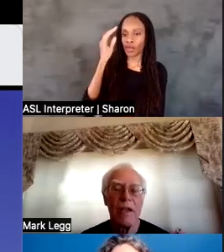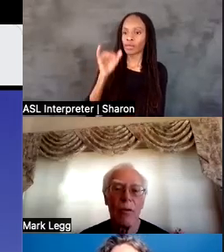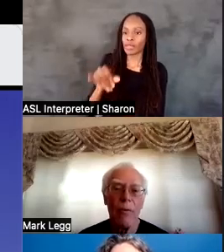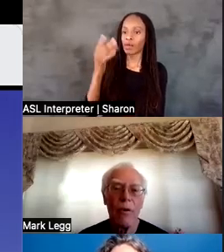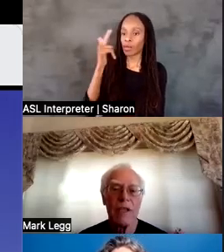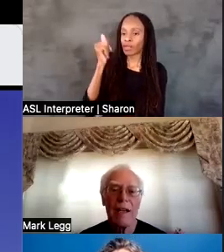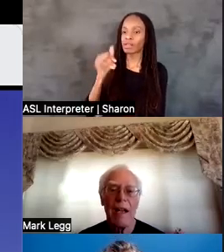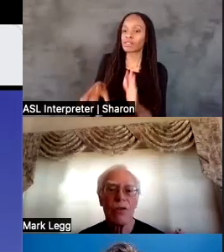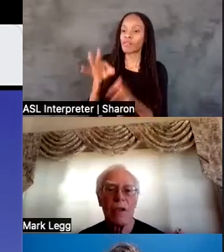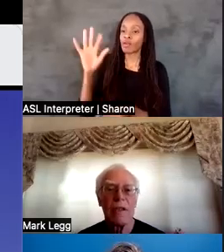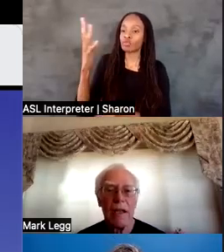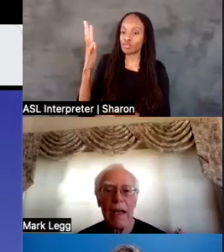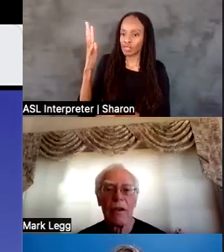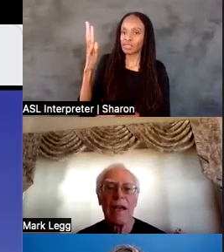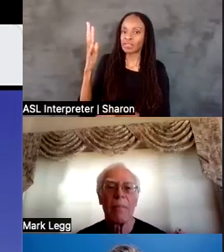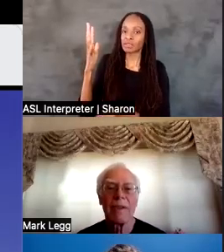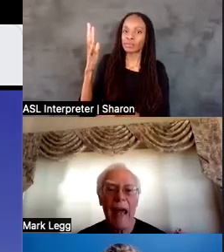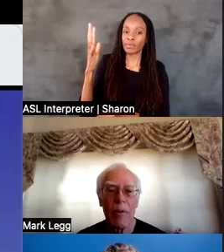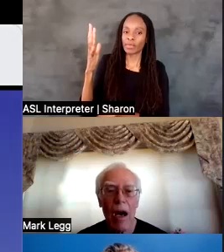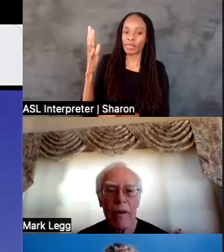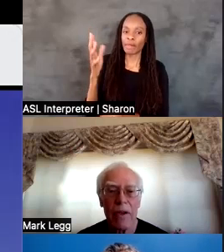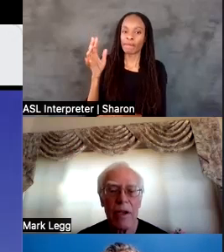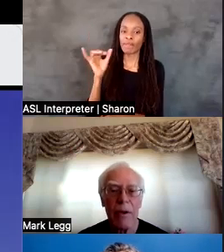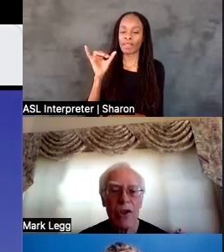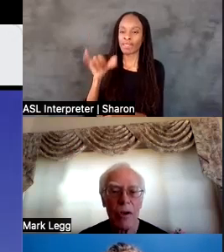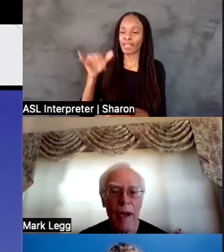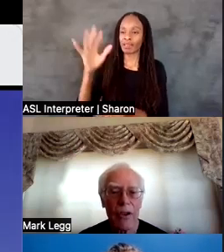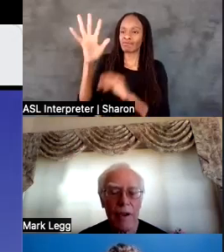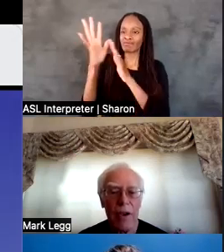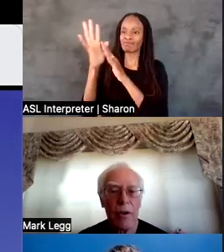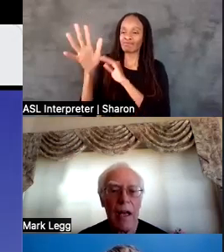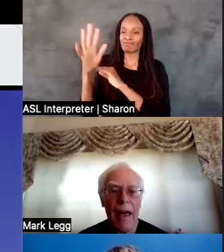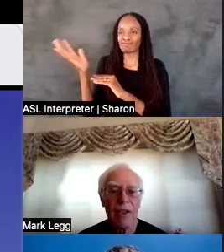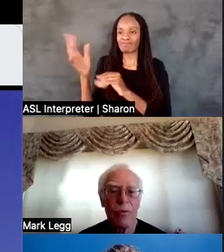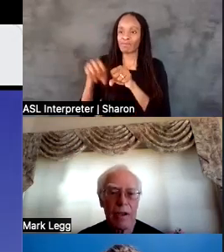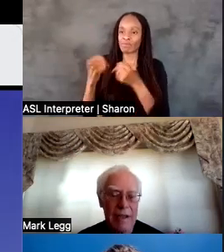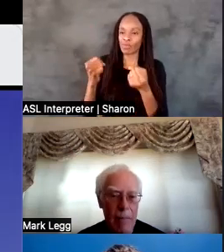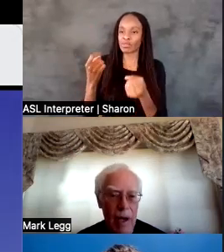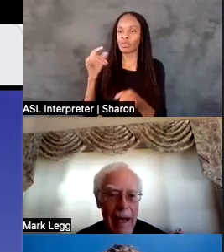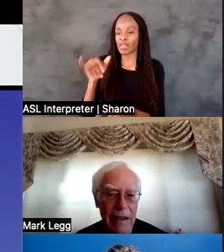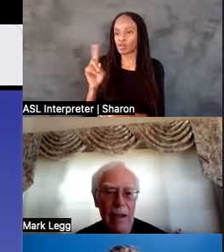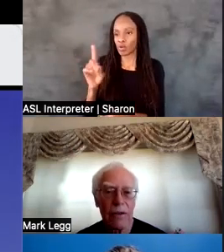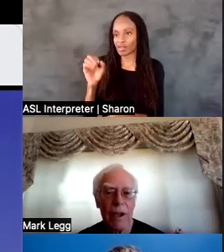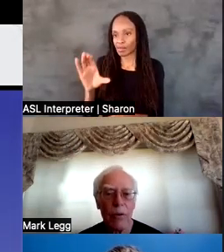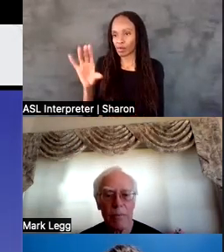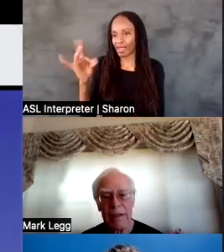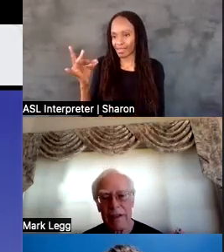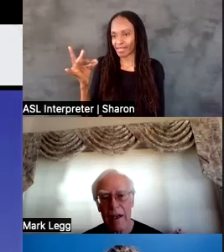found trees at Wrightwood, which actually had trees, their tops snapped off, and the tree rings showed that. So they know that's where the December 8th earthquake was.